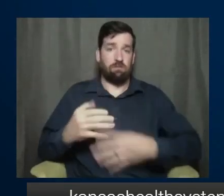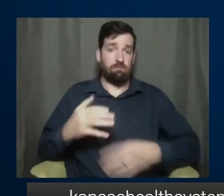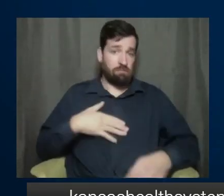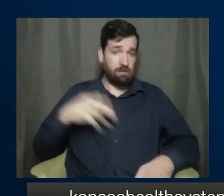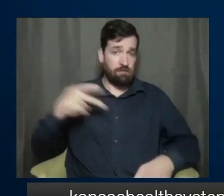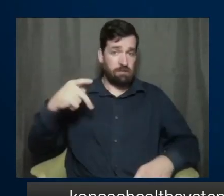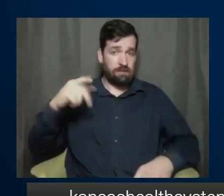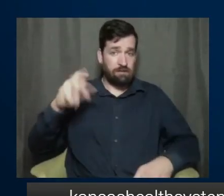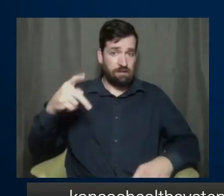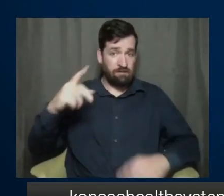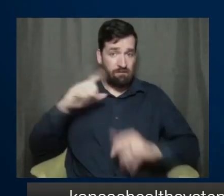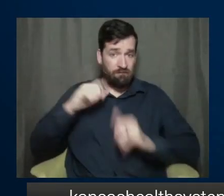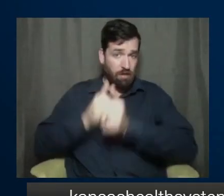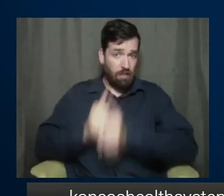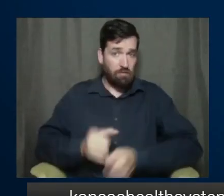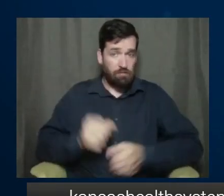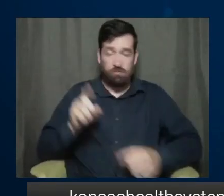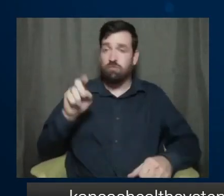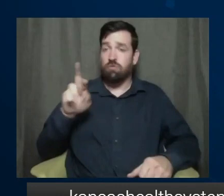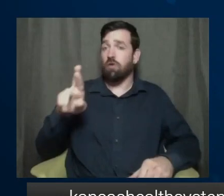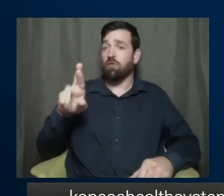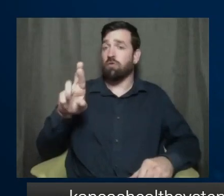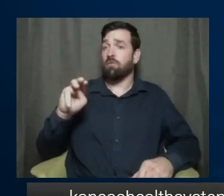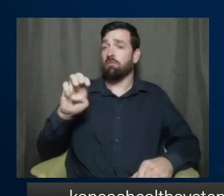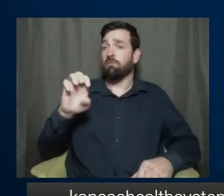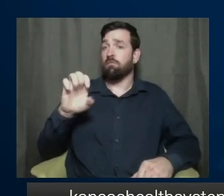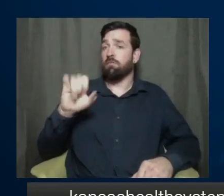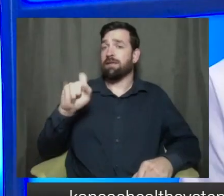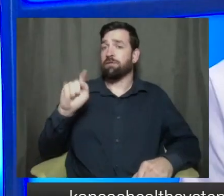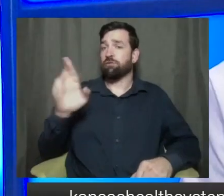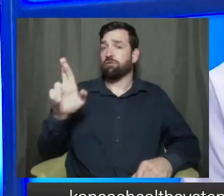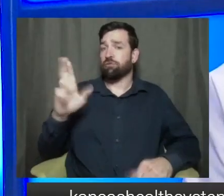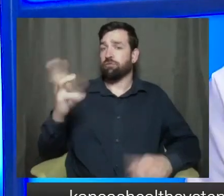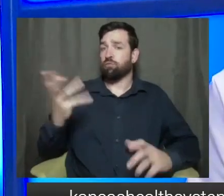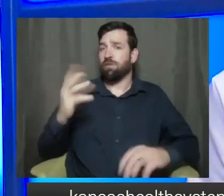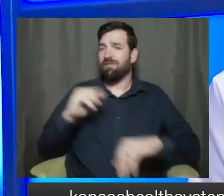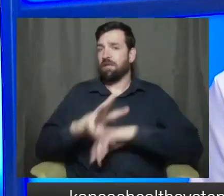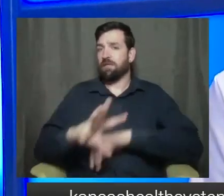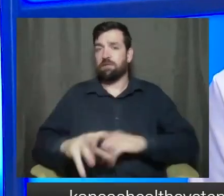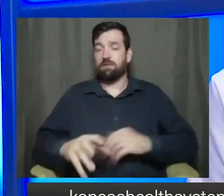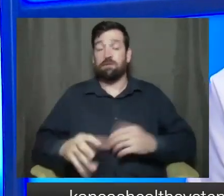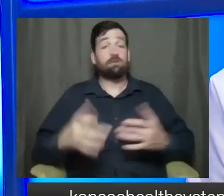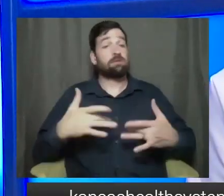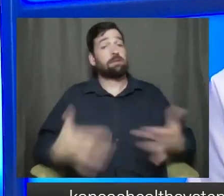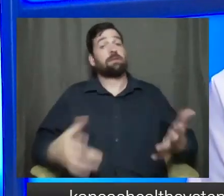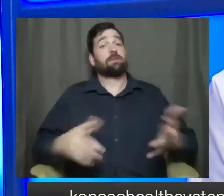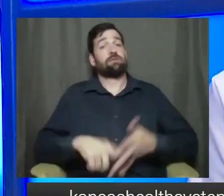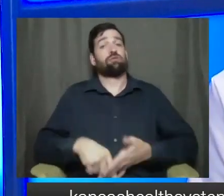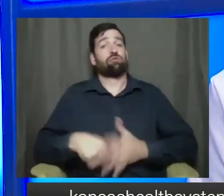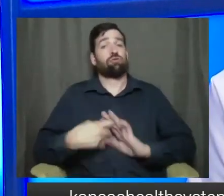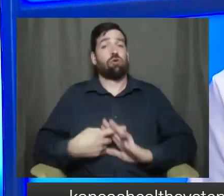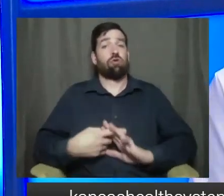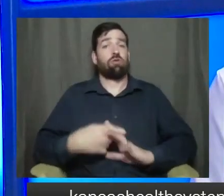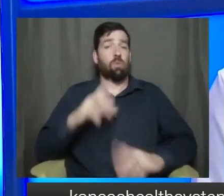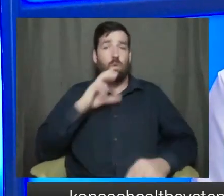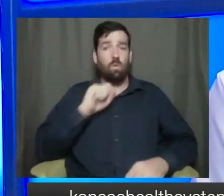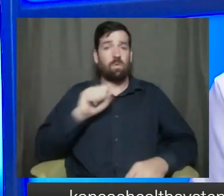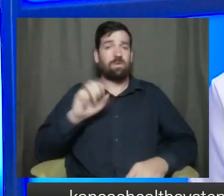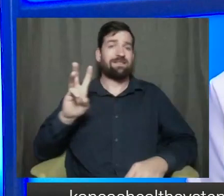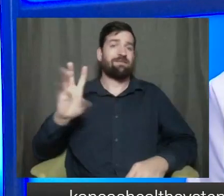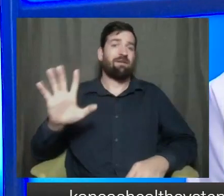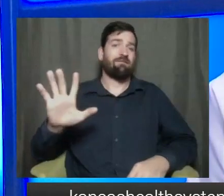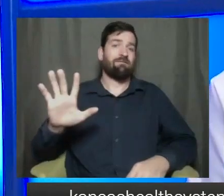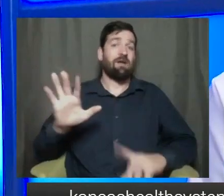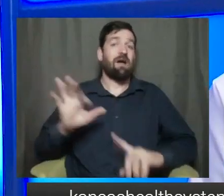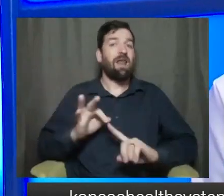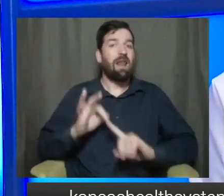this? Dr. Meister, what are your thoughts on that? What advice? So typically we start bone density screening at the age of 65, unless there are